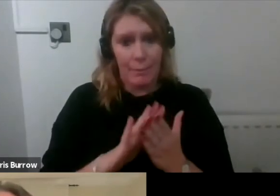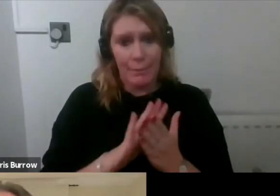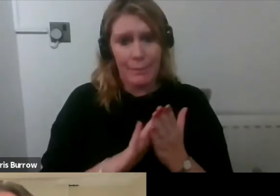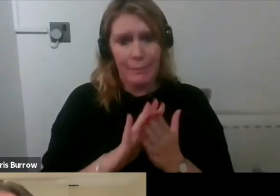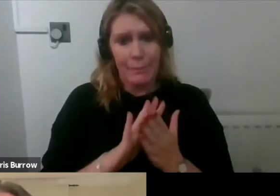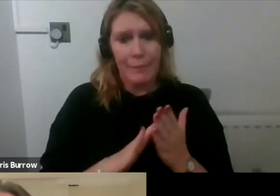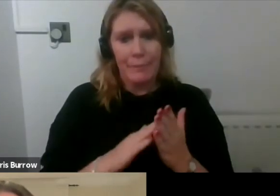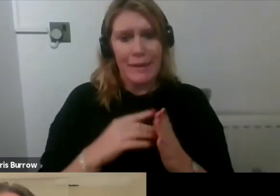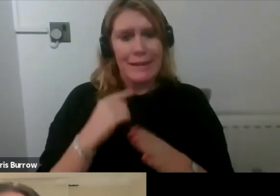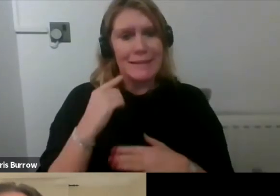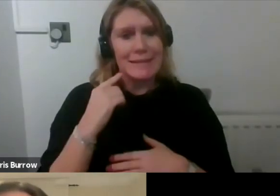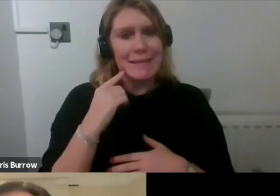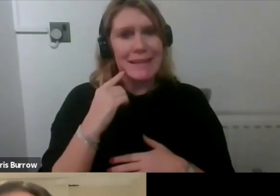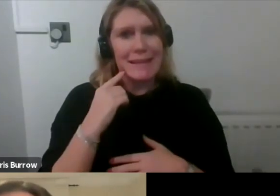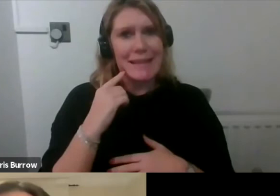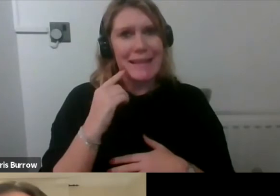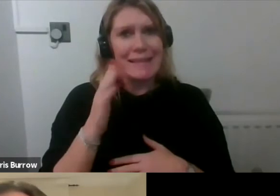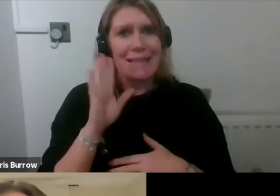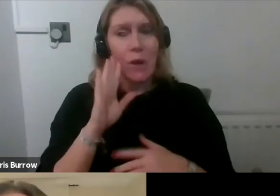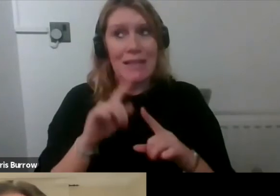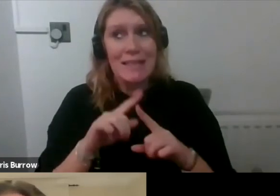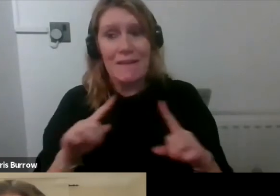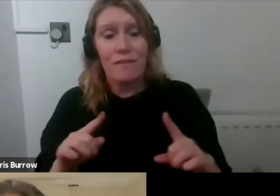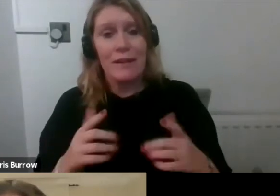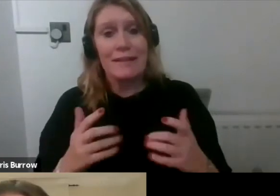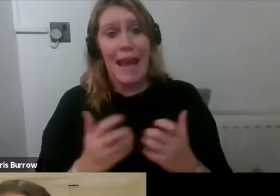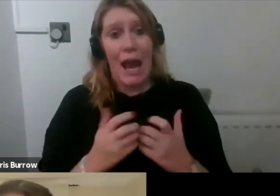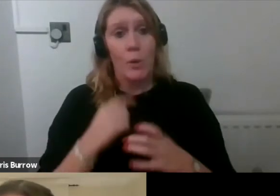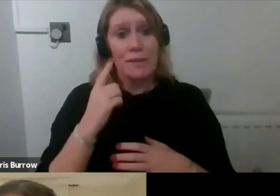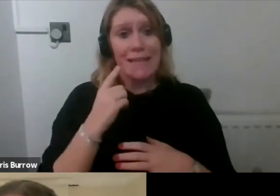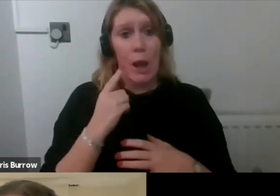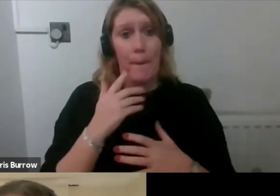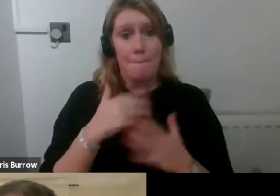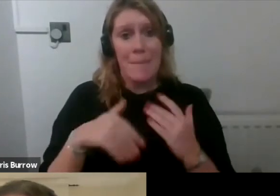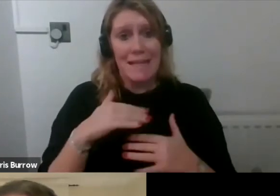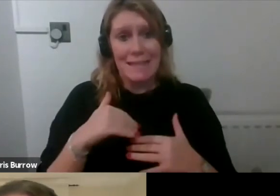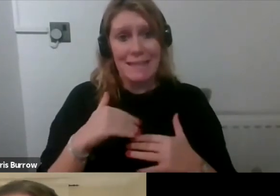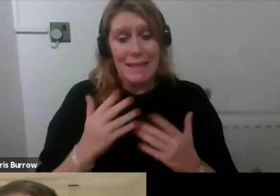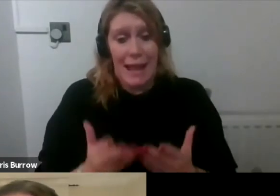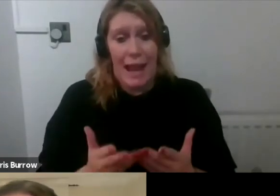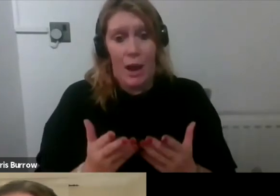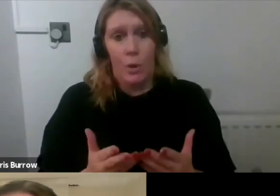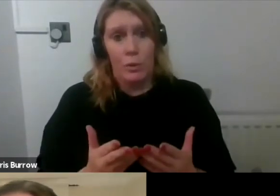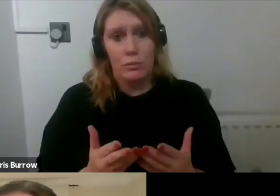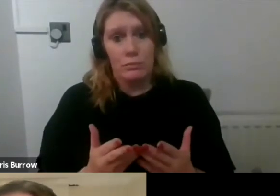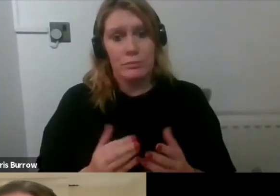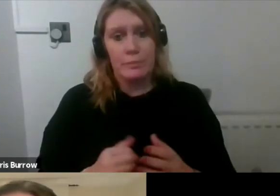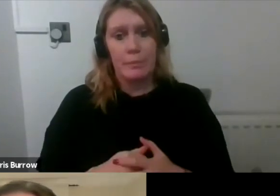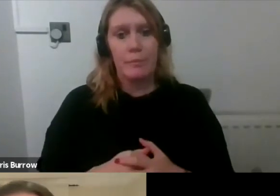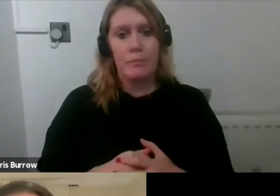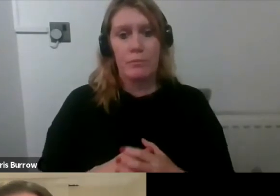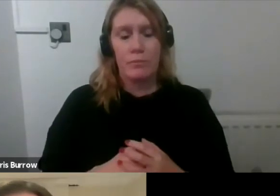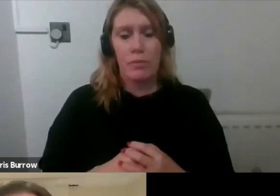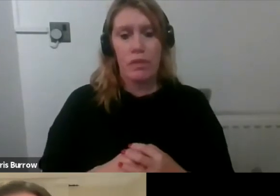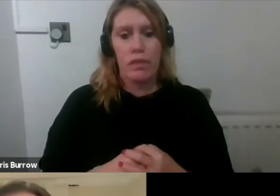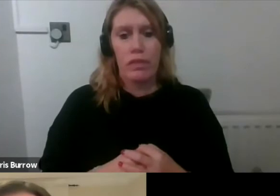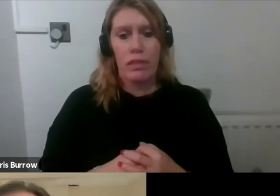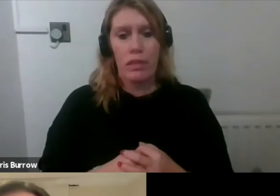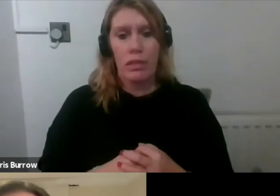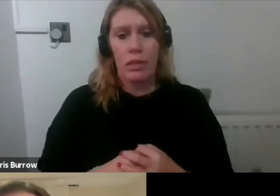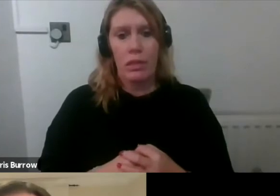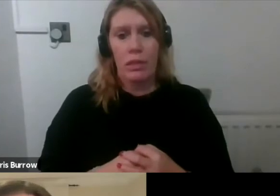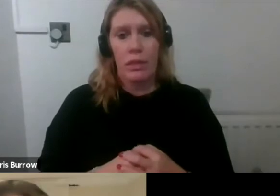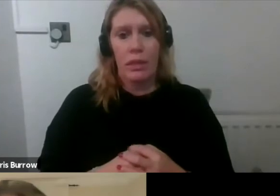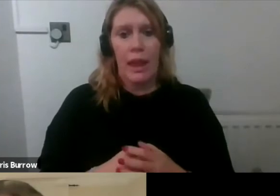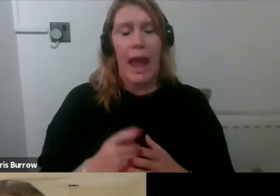sound recording and mixes sound now, and that took ages to get right. We invented this form of audio description called